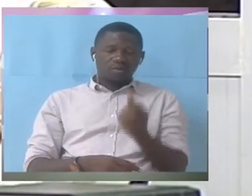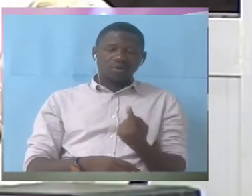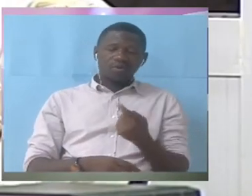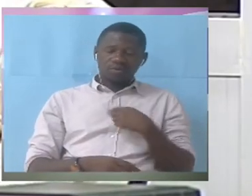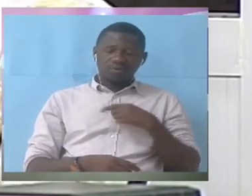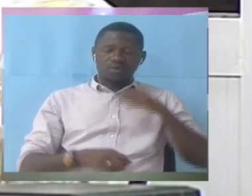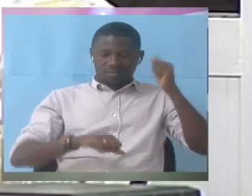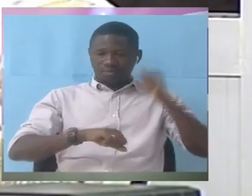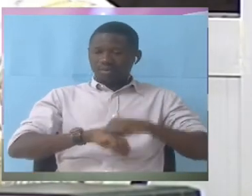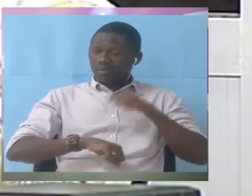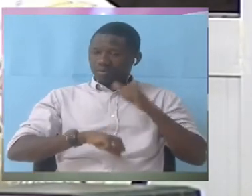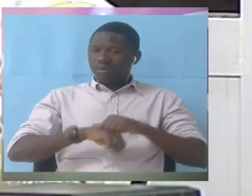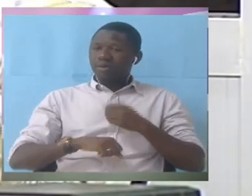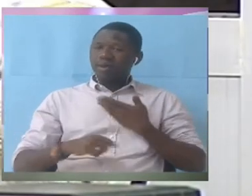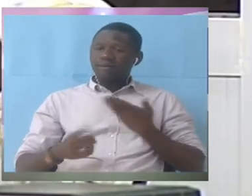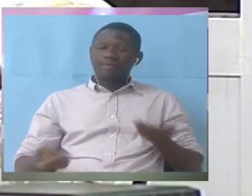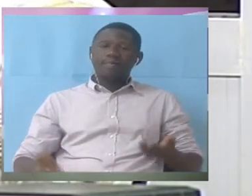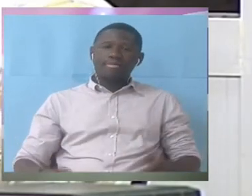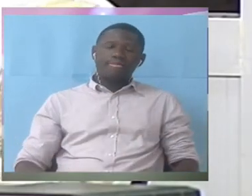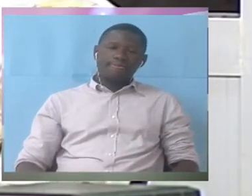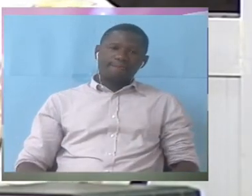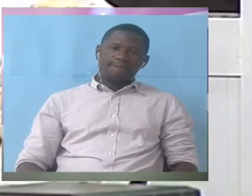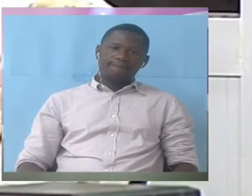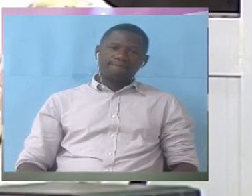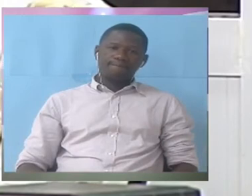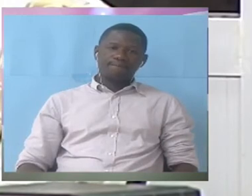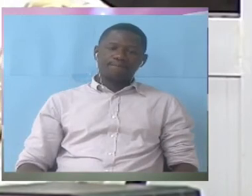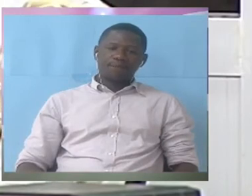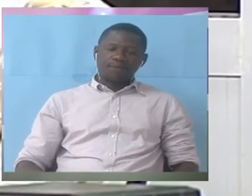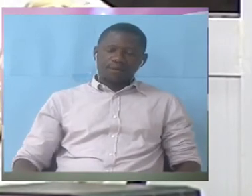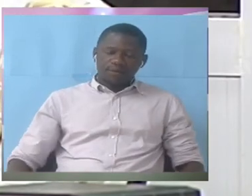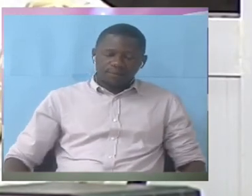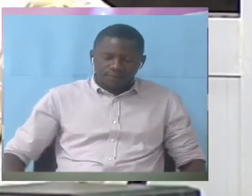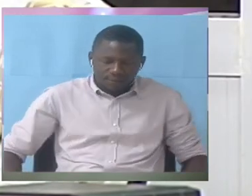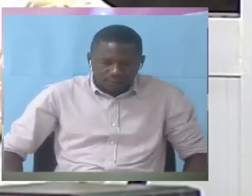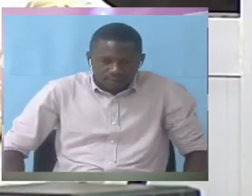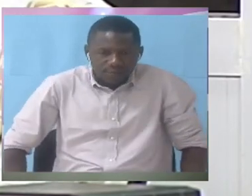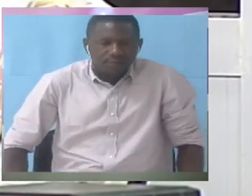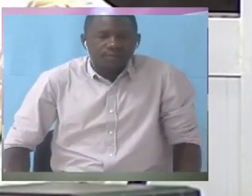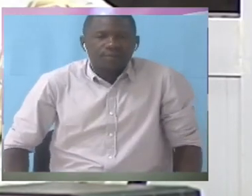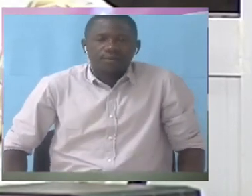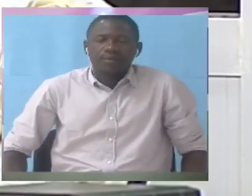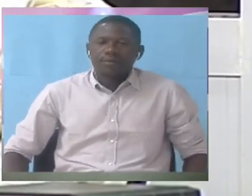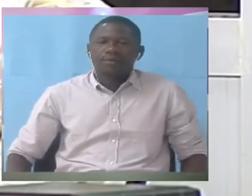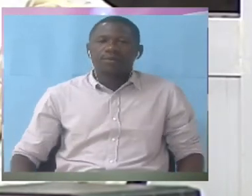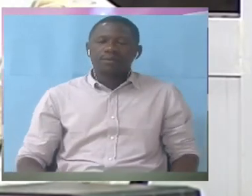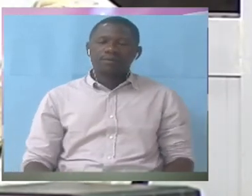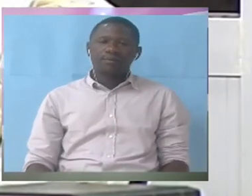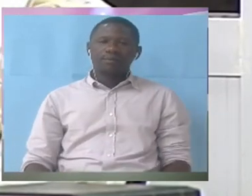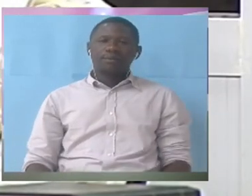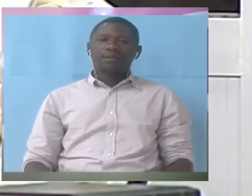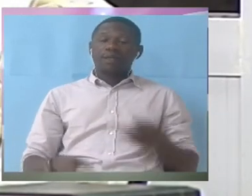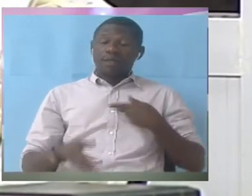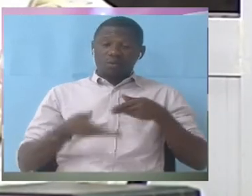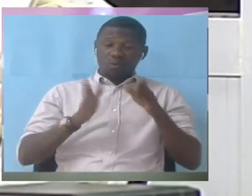The setup of the confinement was such that you cannot